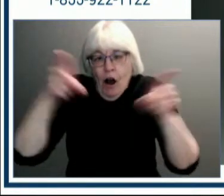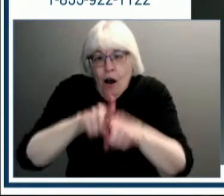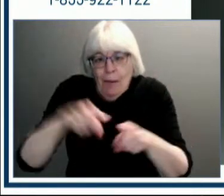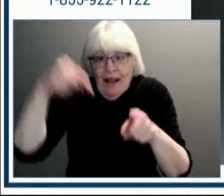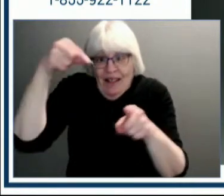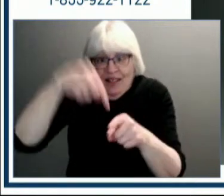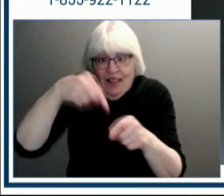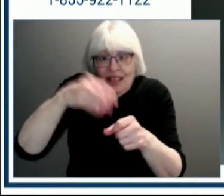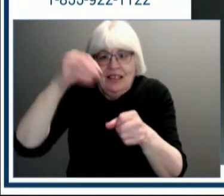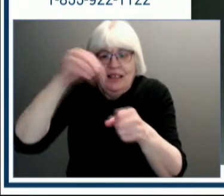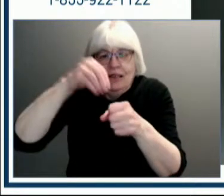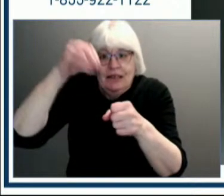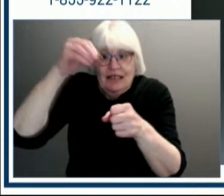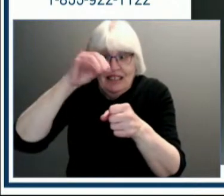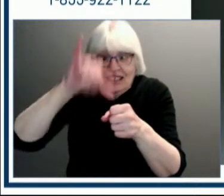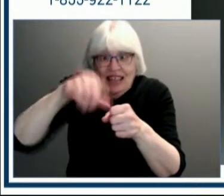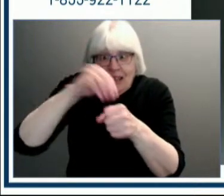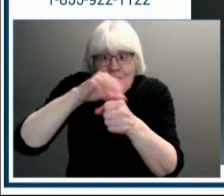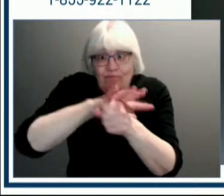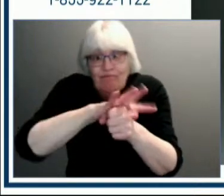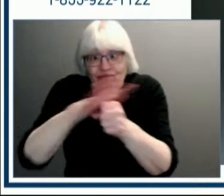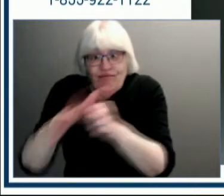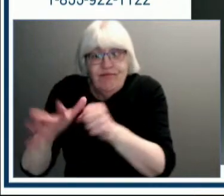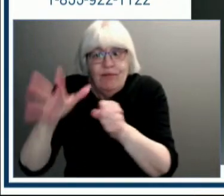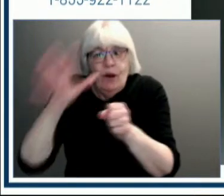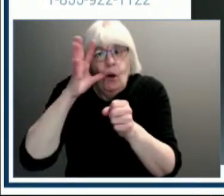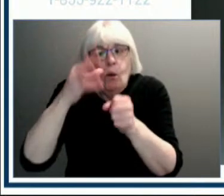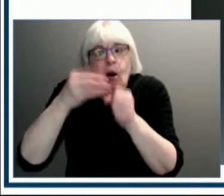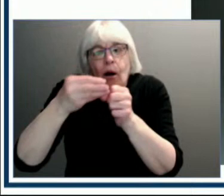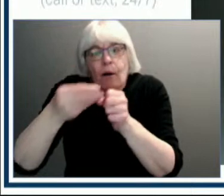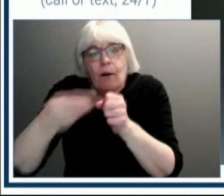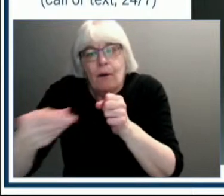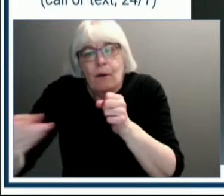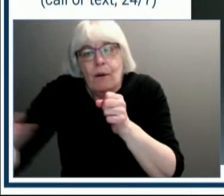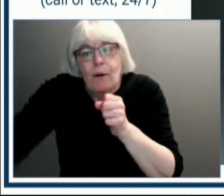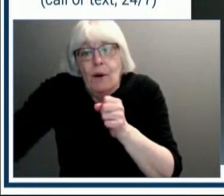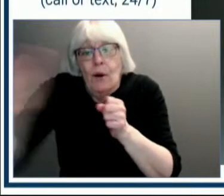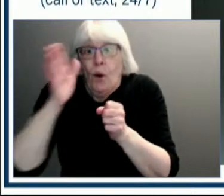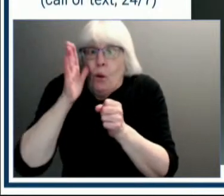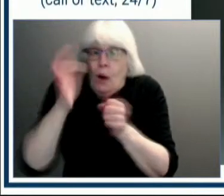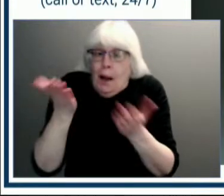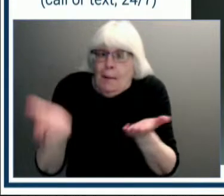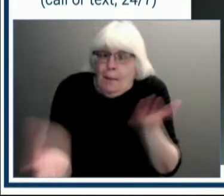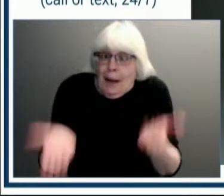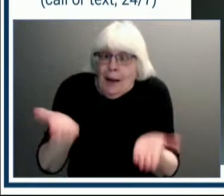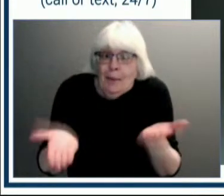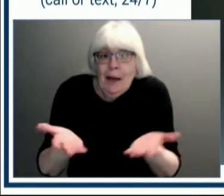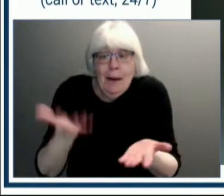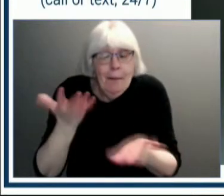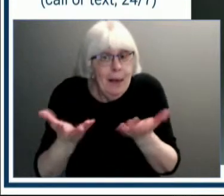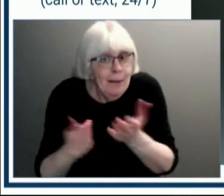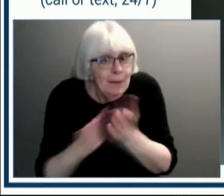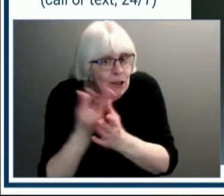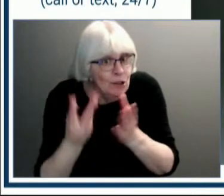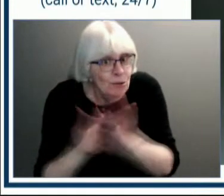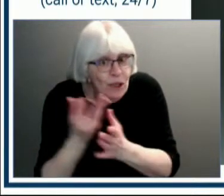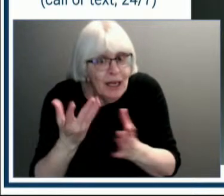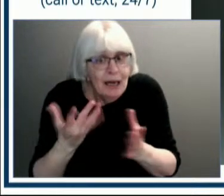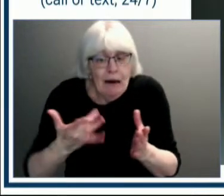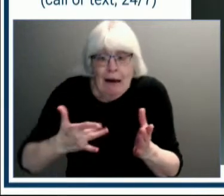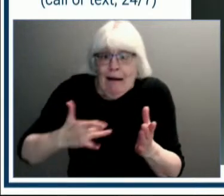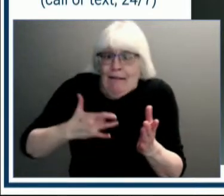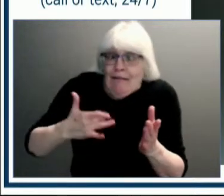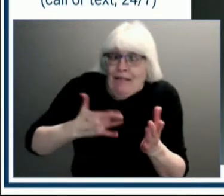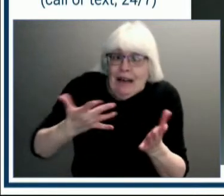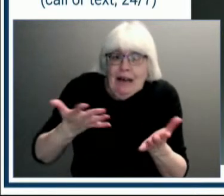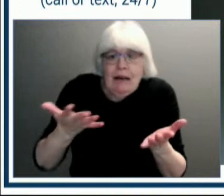the pandemic. As we get to spring, and part of that is continuing to have high